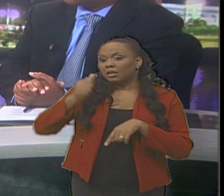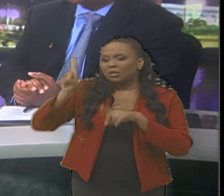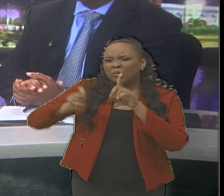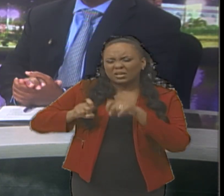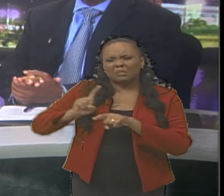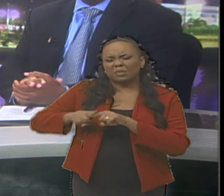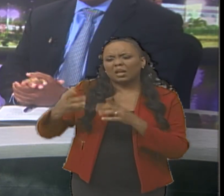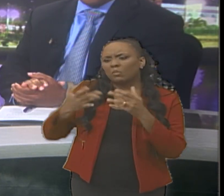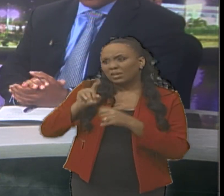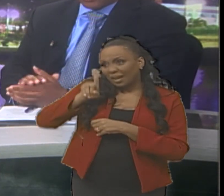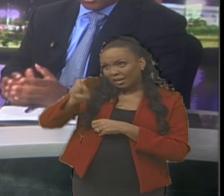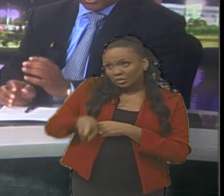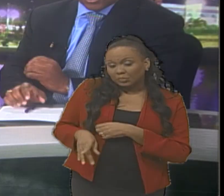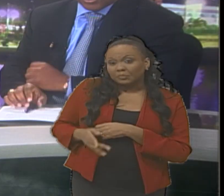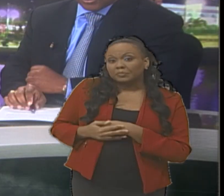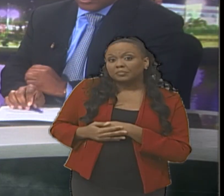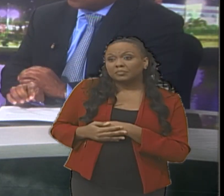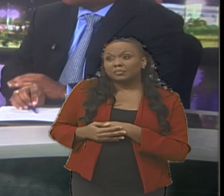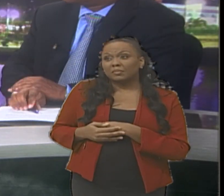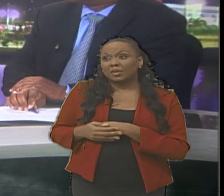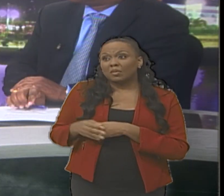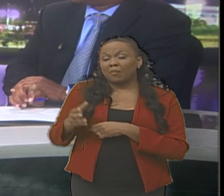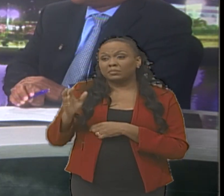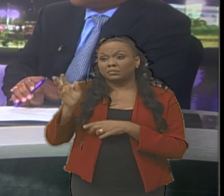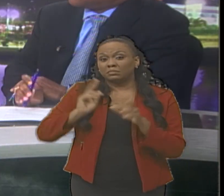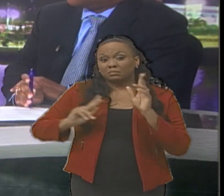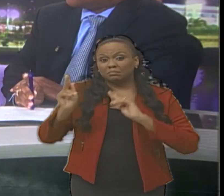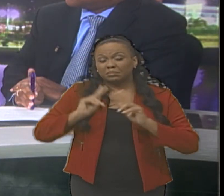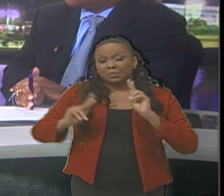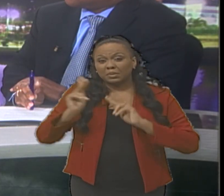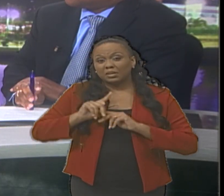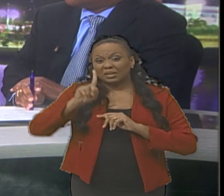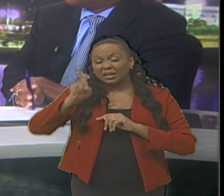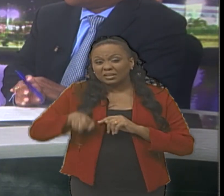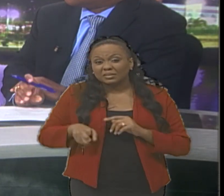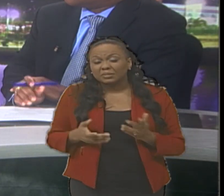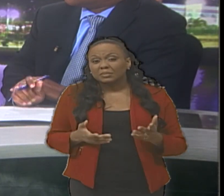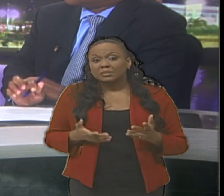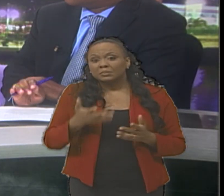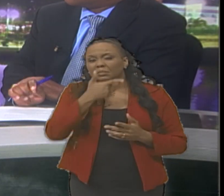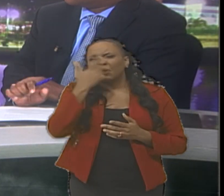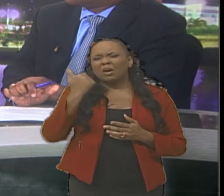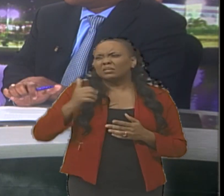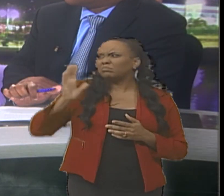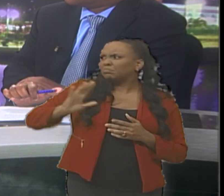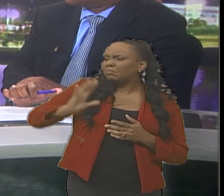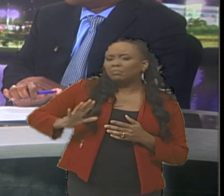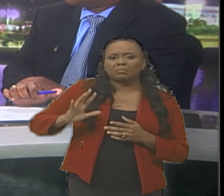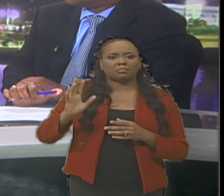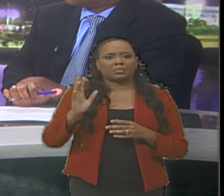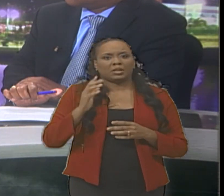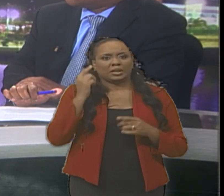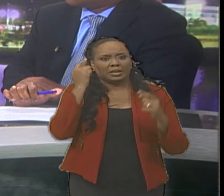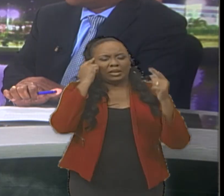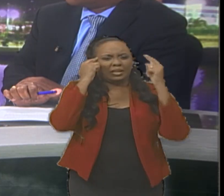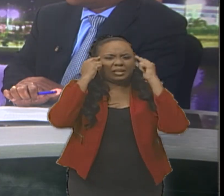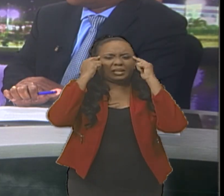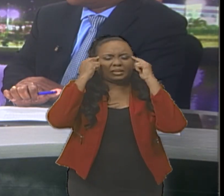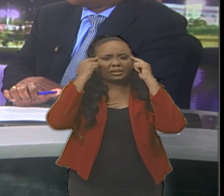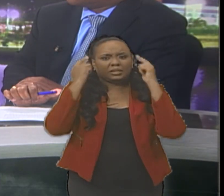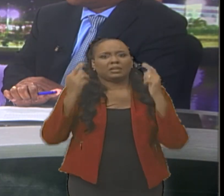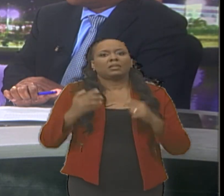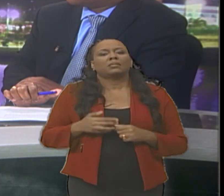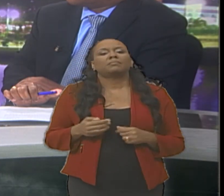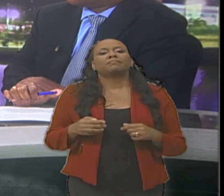another question that I think people are still asking because of how things have gone in the past. They believe that there is a number. How